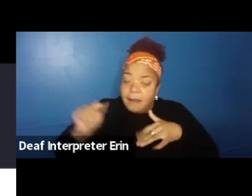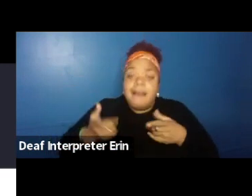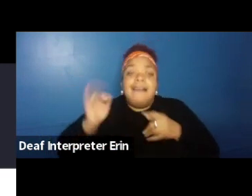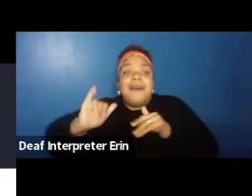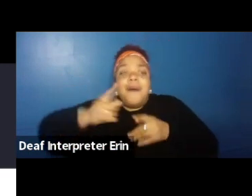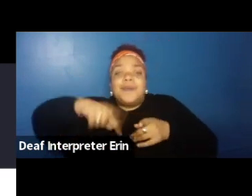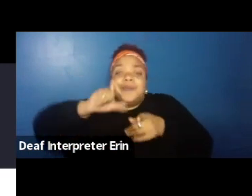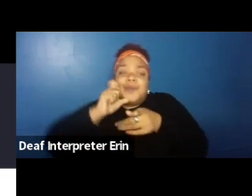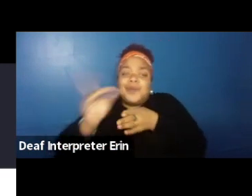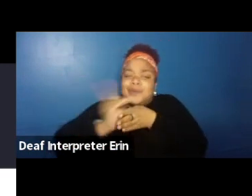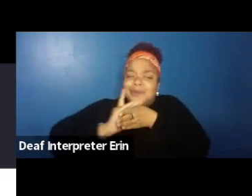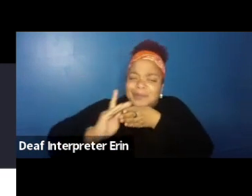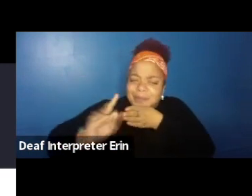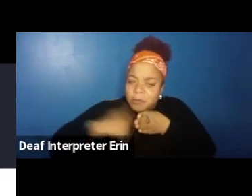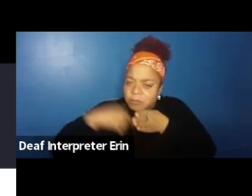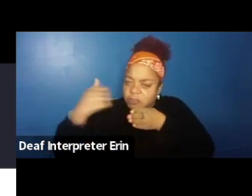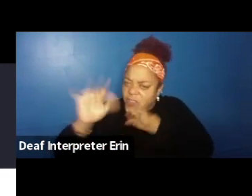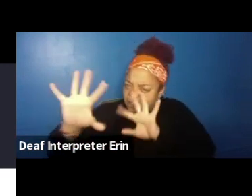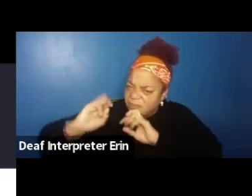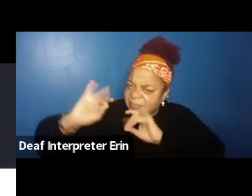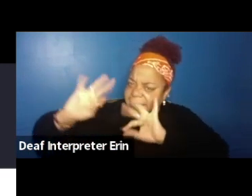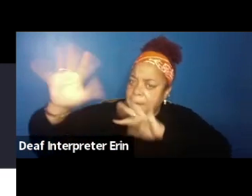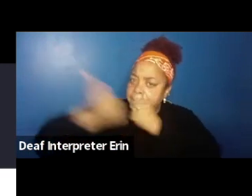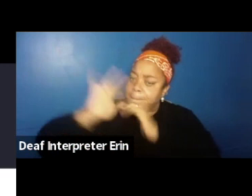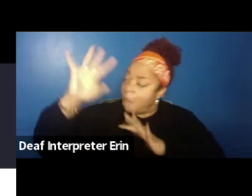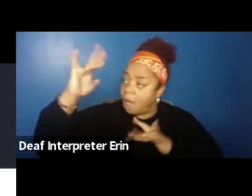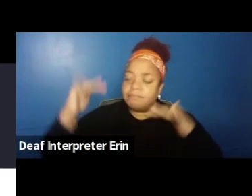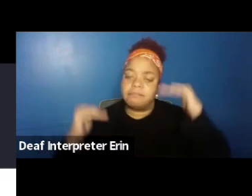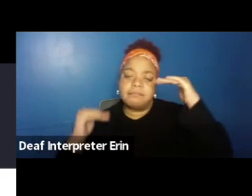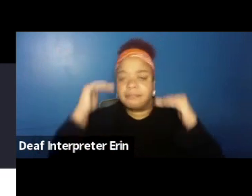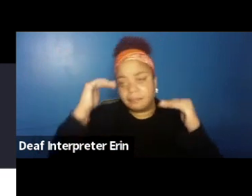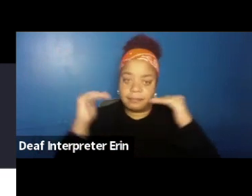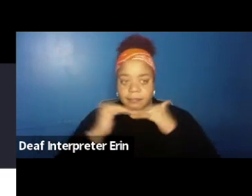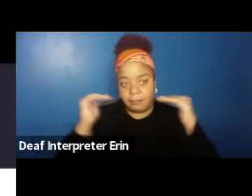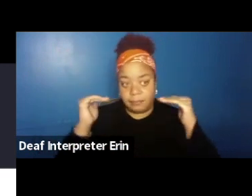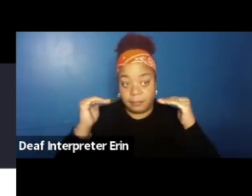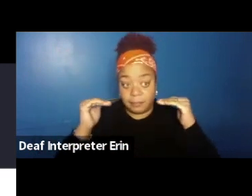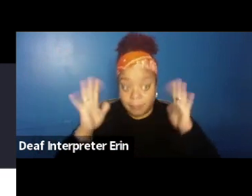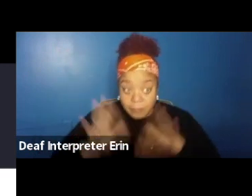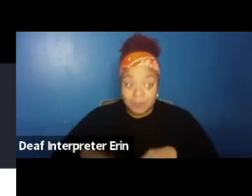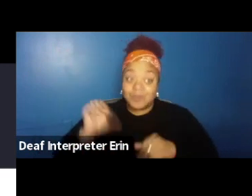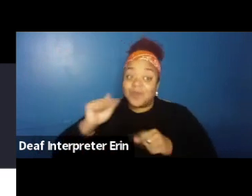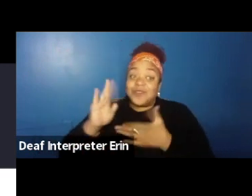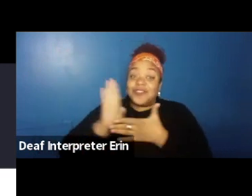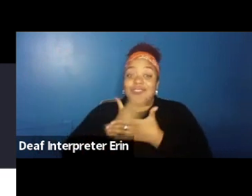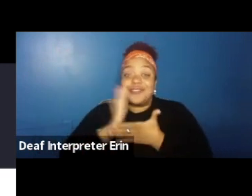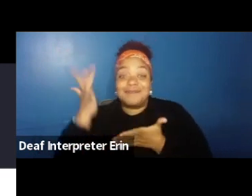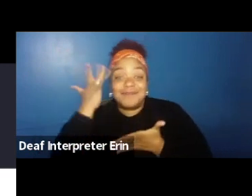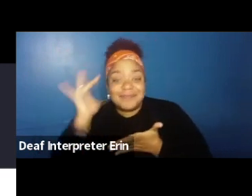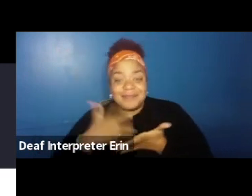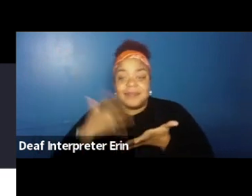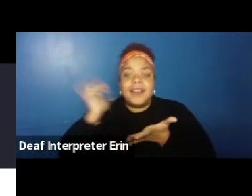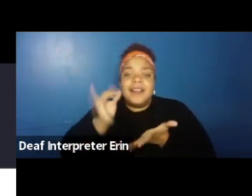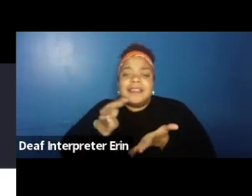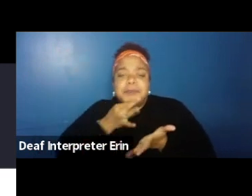Just a few brief community agreements for this evening. The first is shared expertise and wisdom. Everyone brings their own expertise